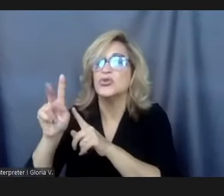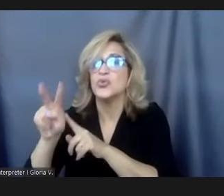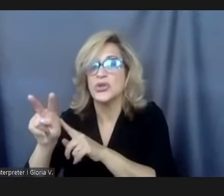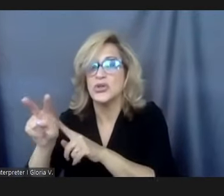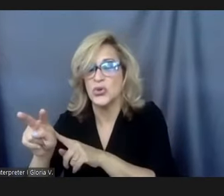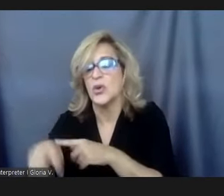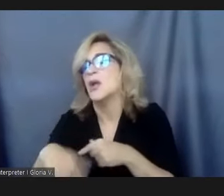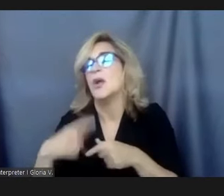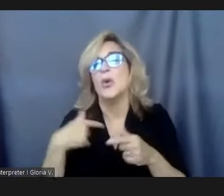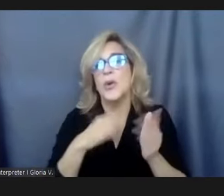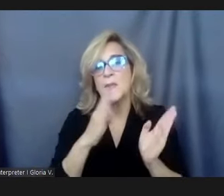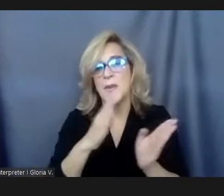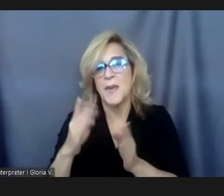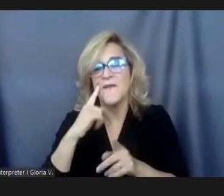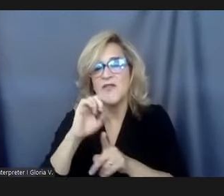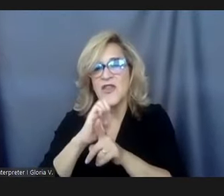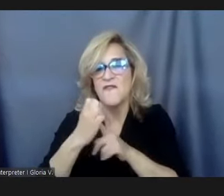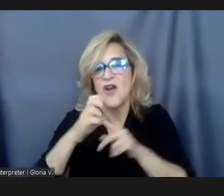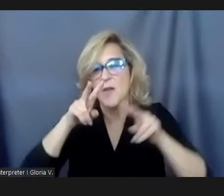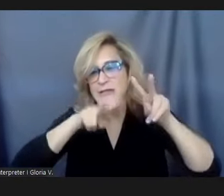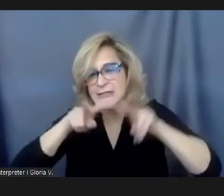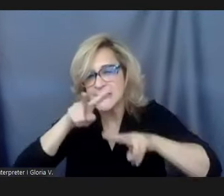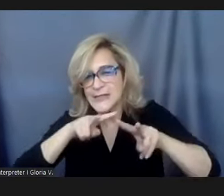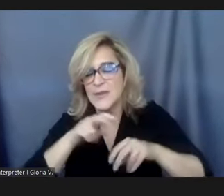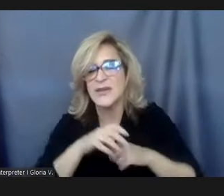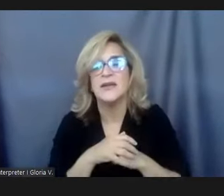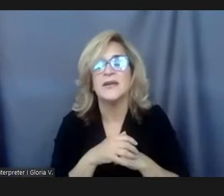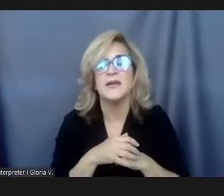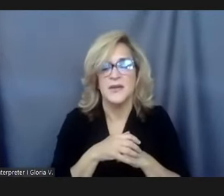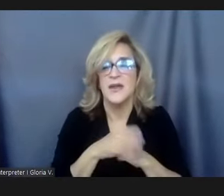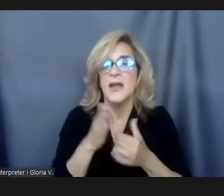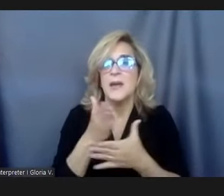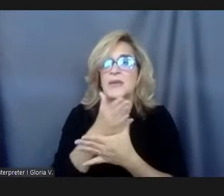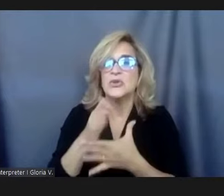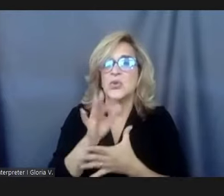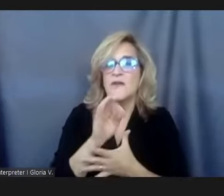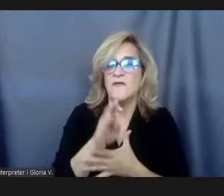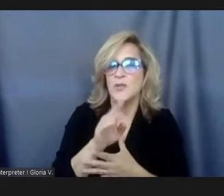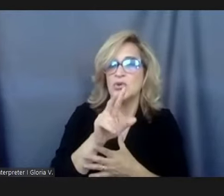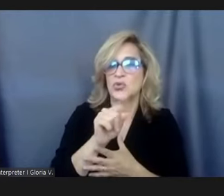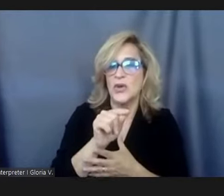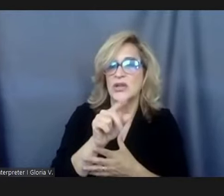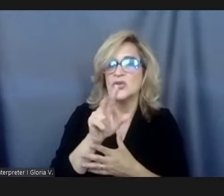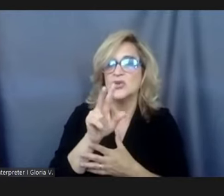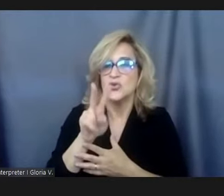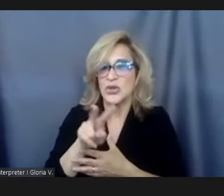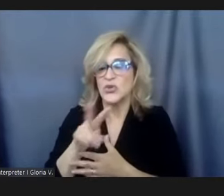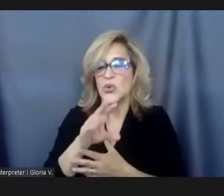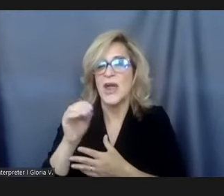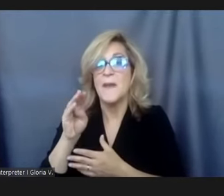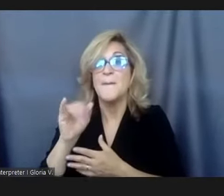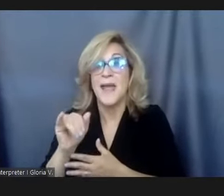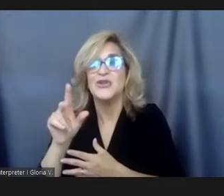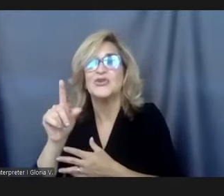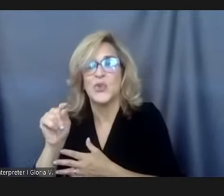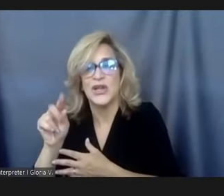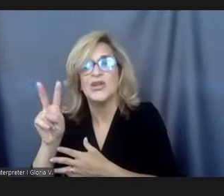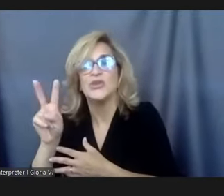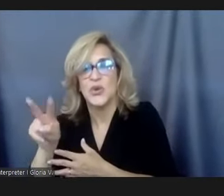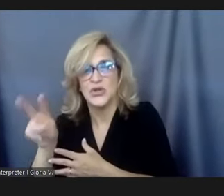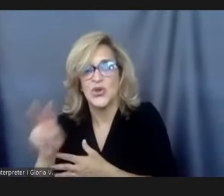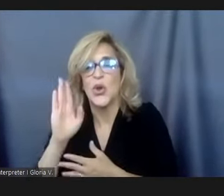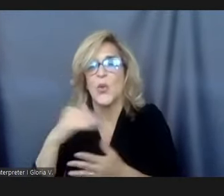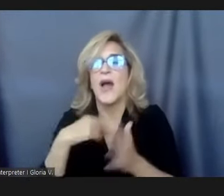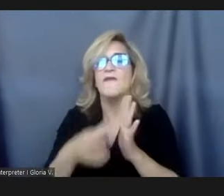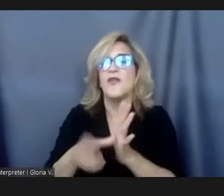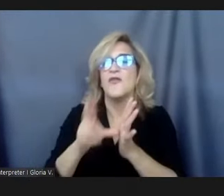the NEPA environmental assessment. Between February 2022 and May 2022, there will be review with